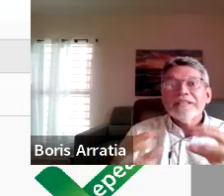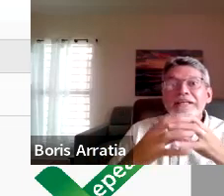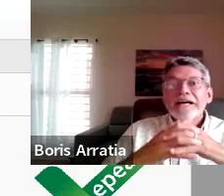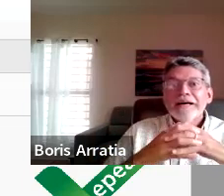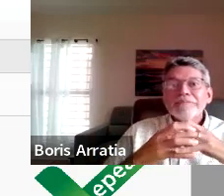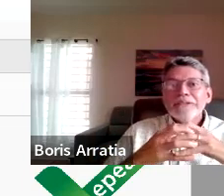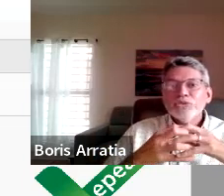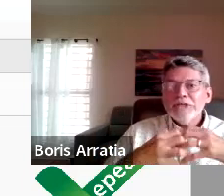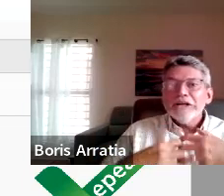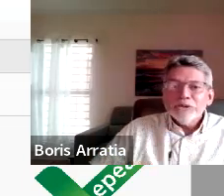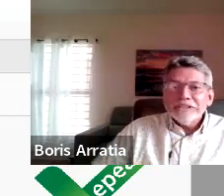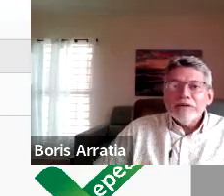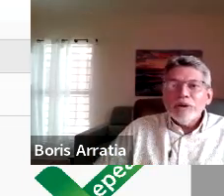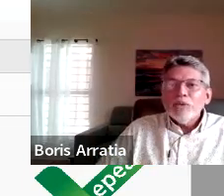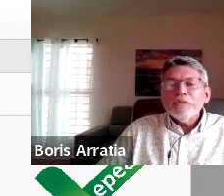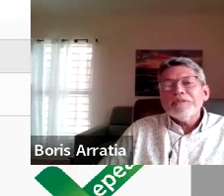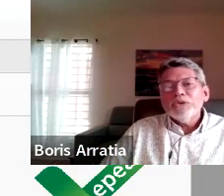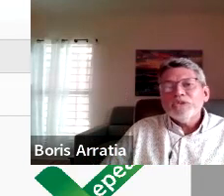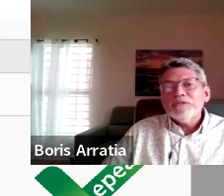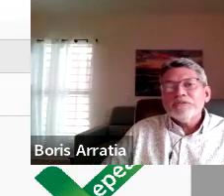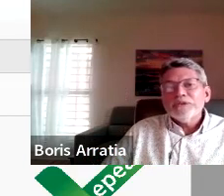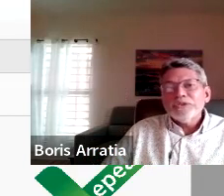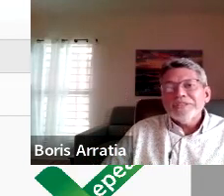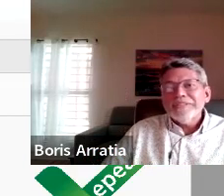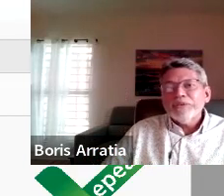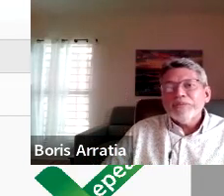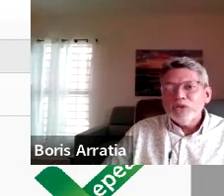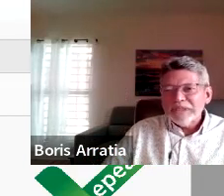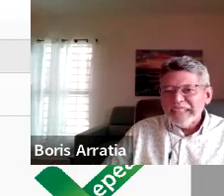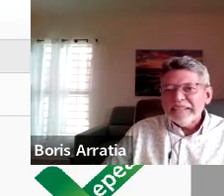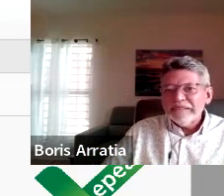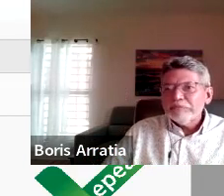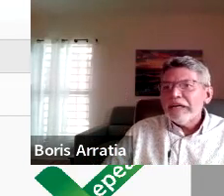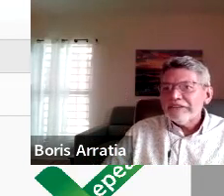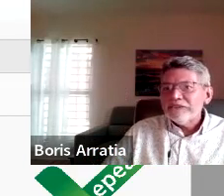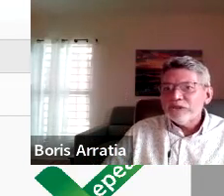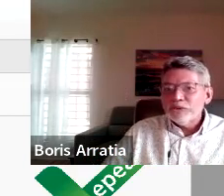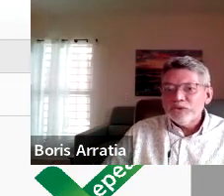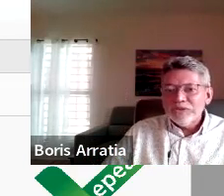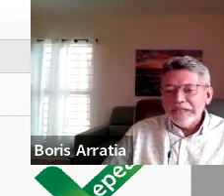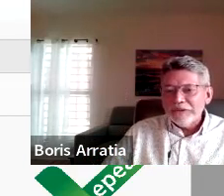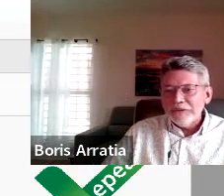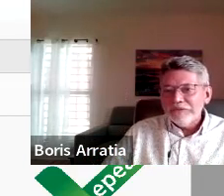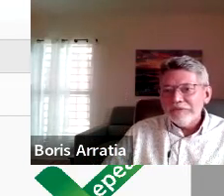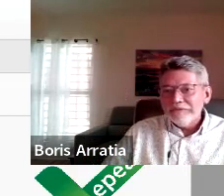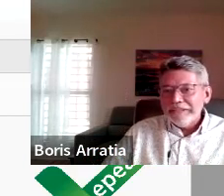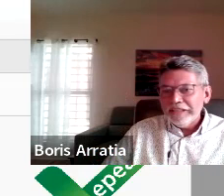buys. Because we are looking at what would be most helpful for GSA when we're looking at it like policy solutions. And I don't know if Adina,